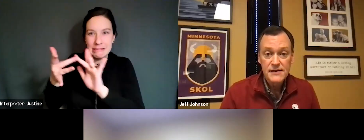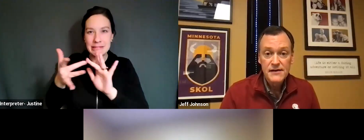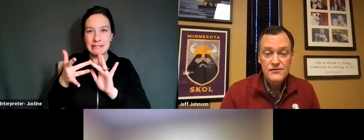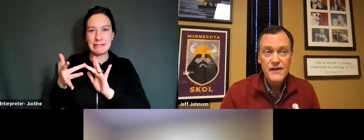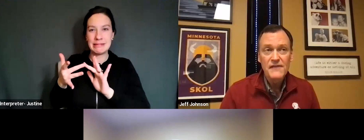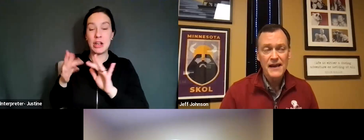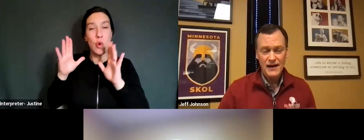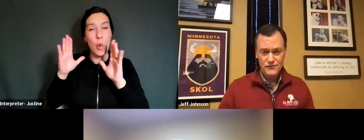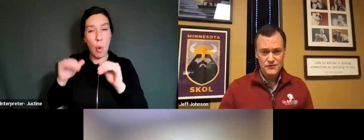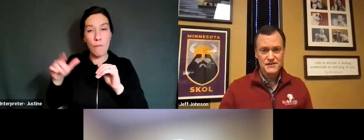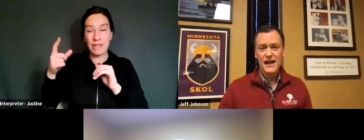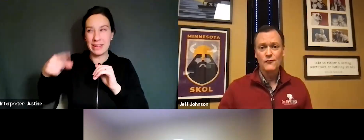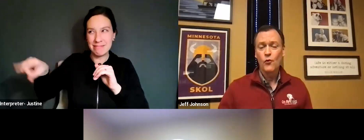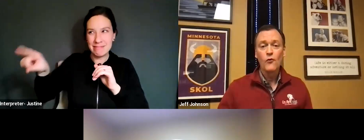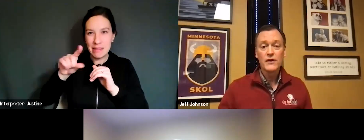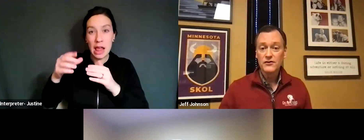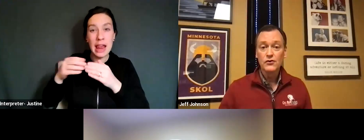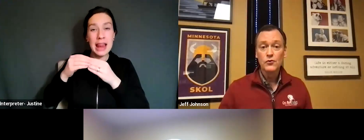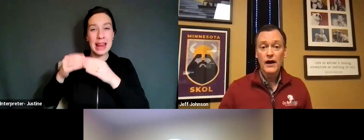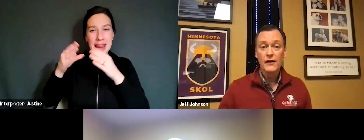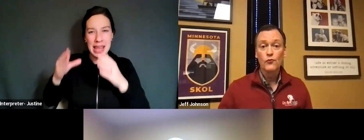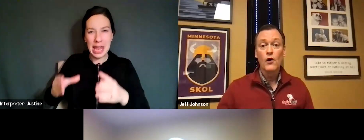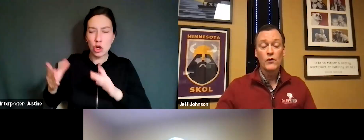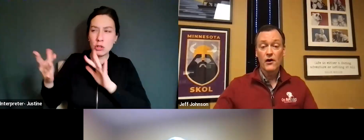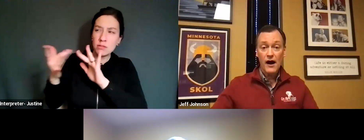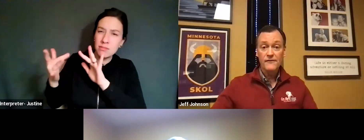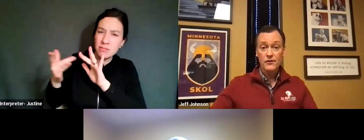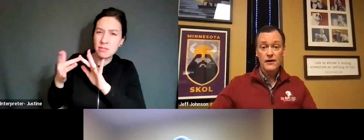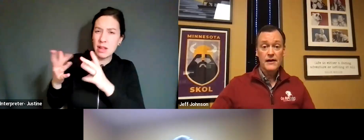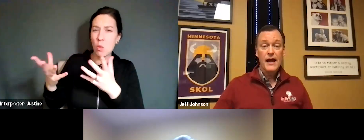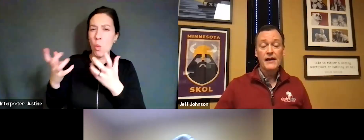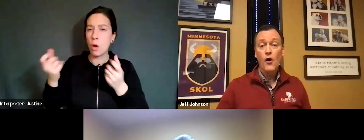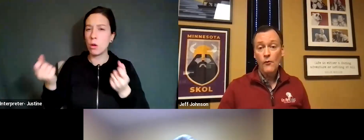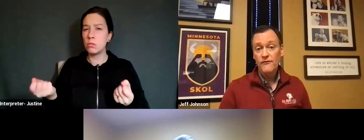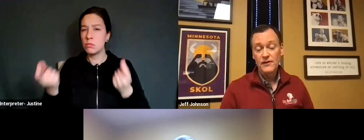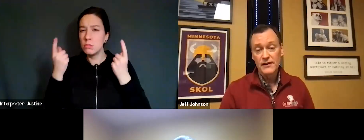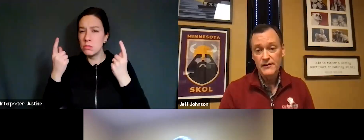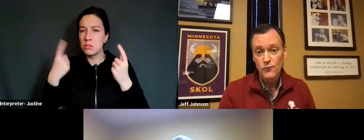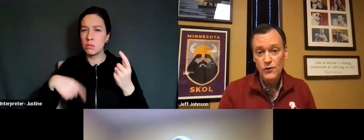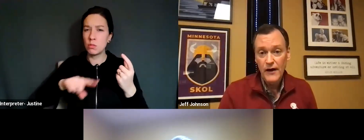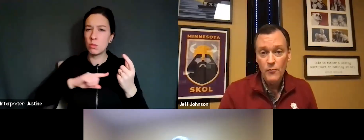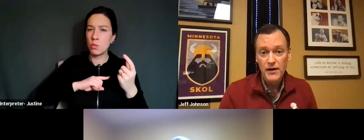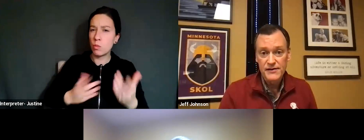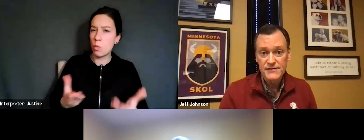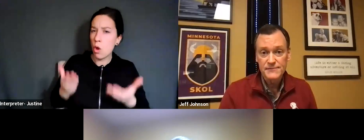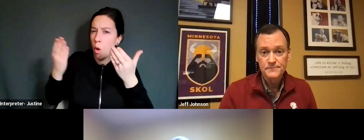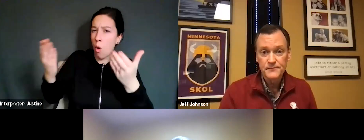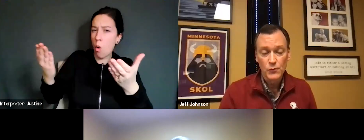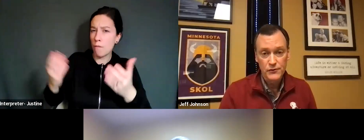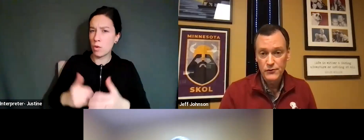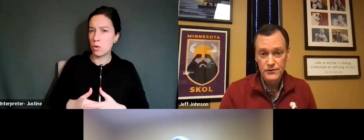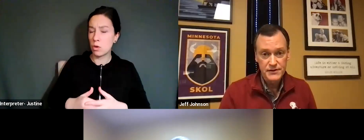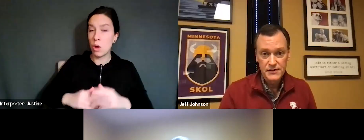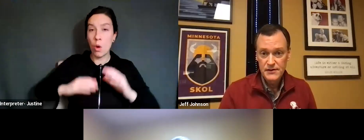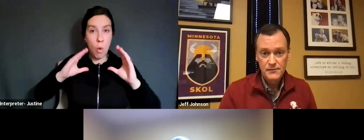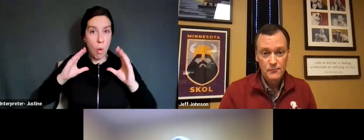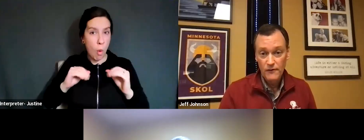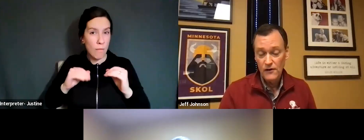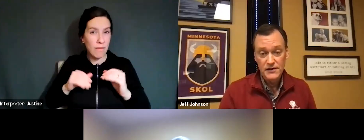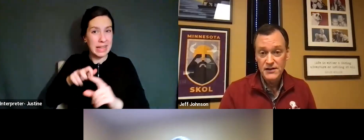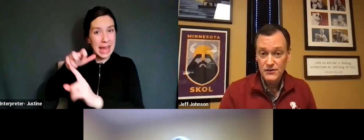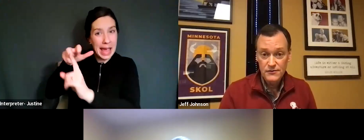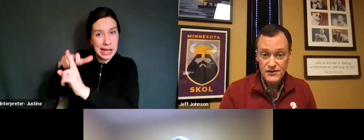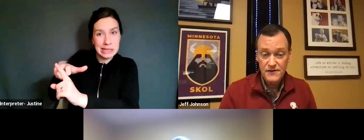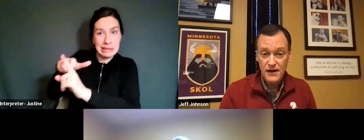communities, so that they can understand what we do and what we offer, and hopefully will help us recruit